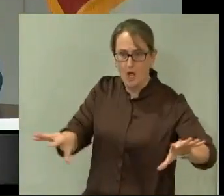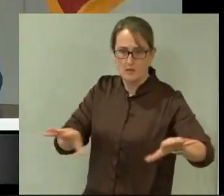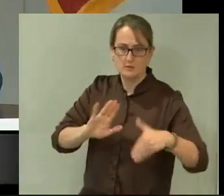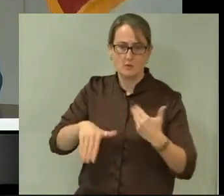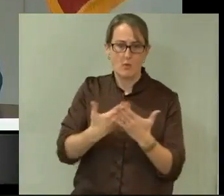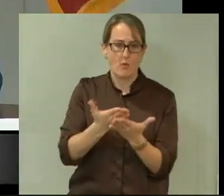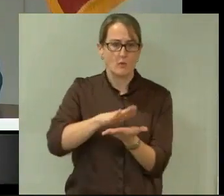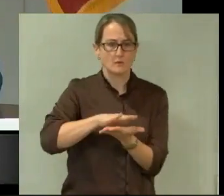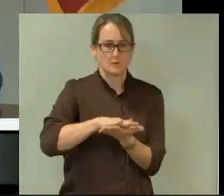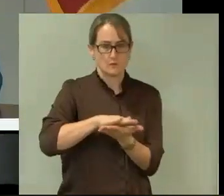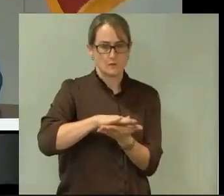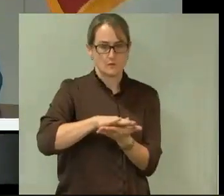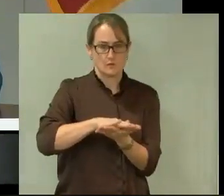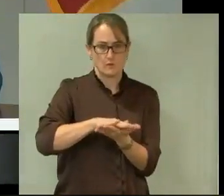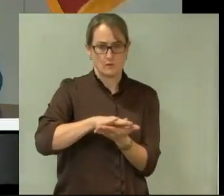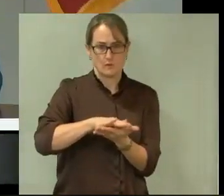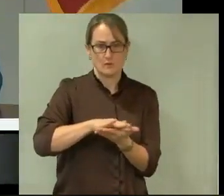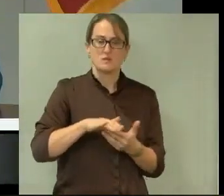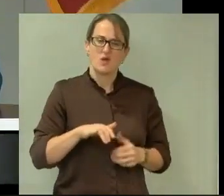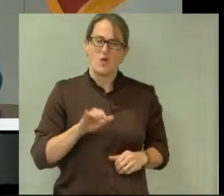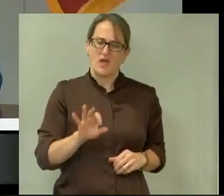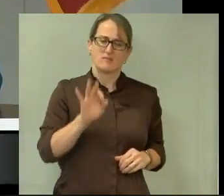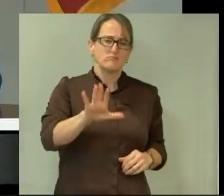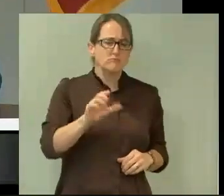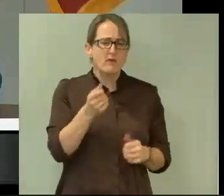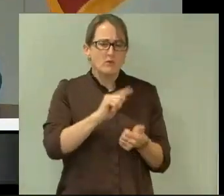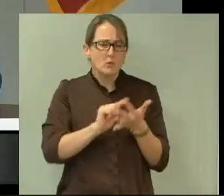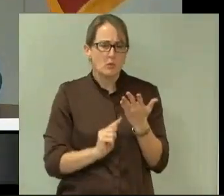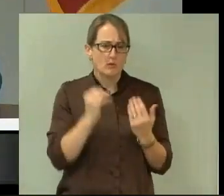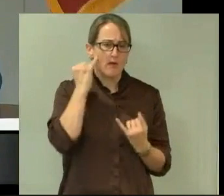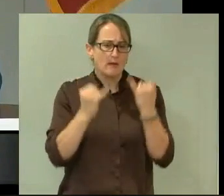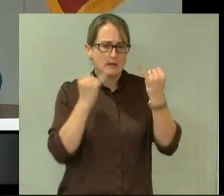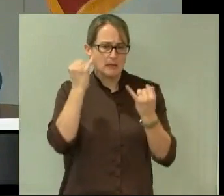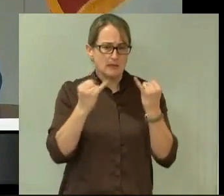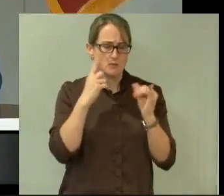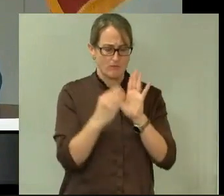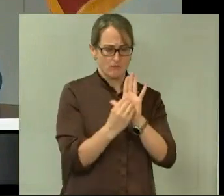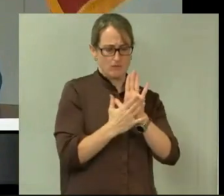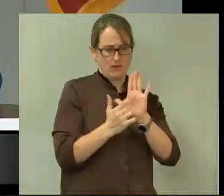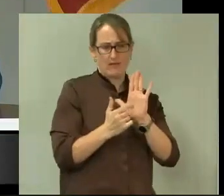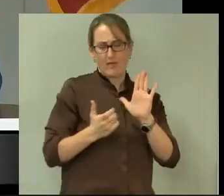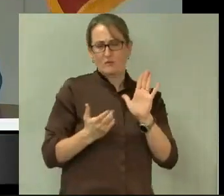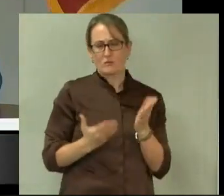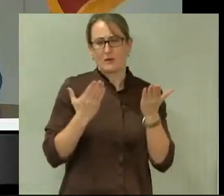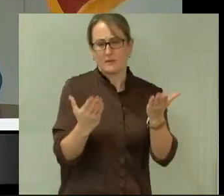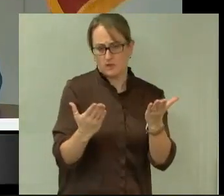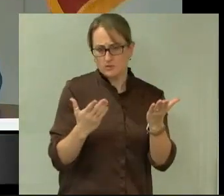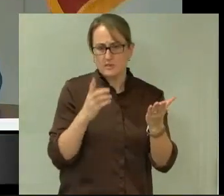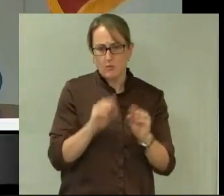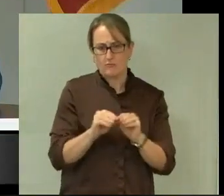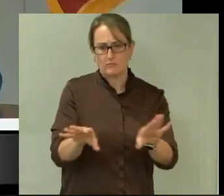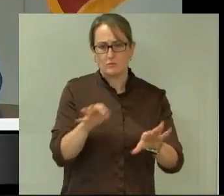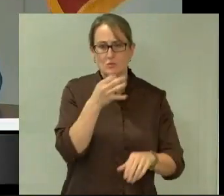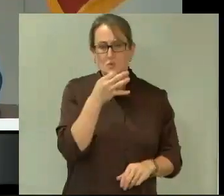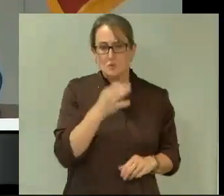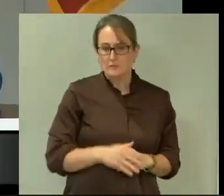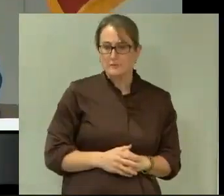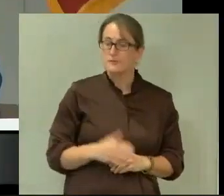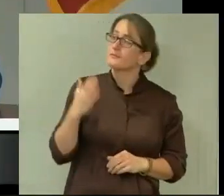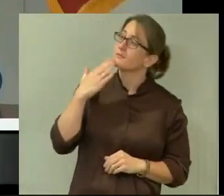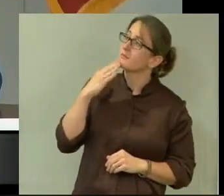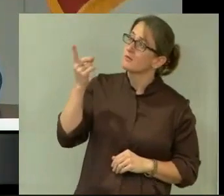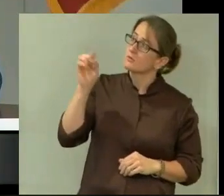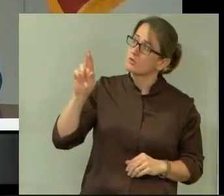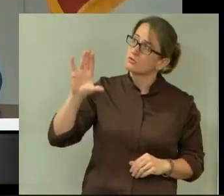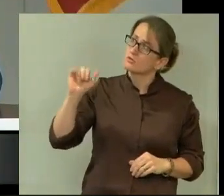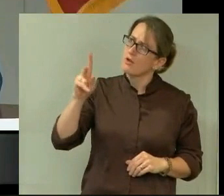thinking that we're putting on our recommendations that will be coming out soon. Great. Thank you, Dr. Chavez. You